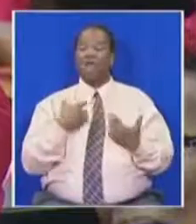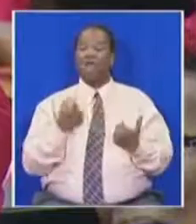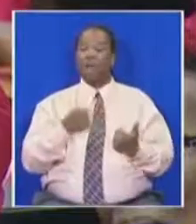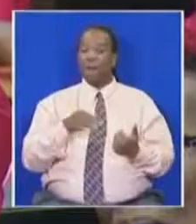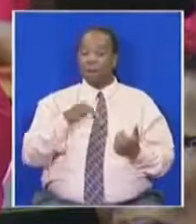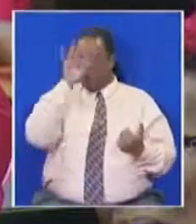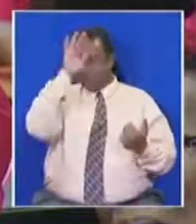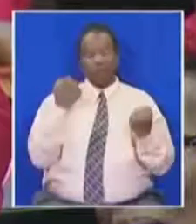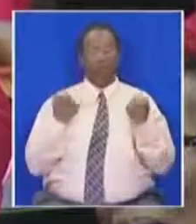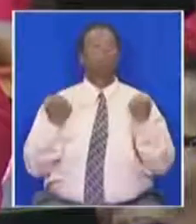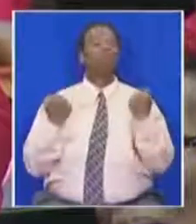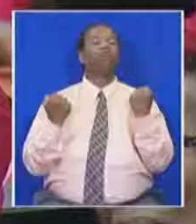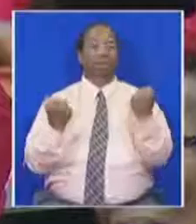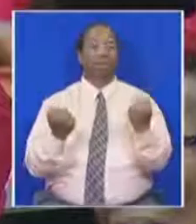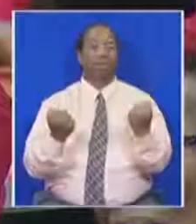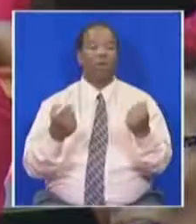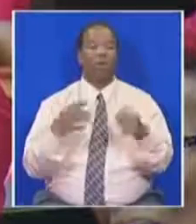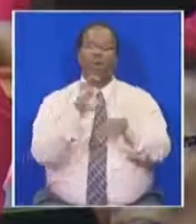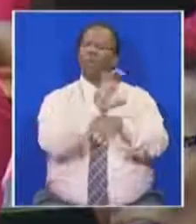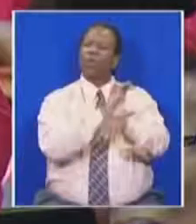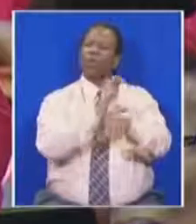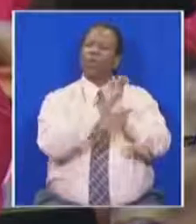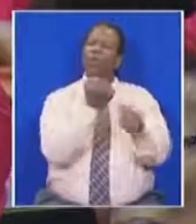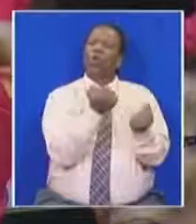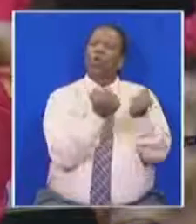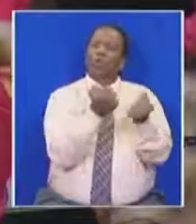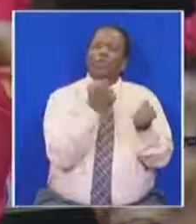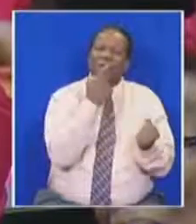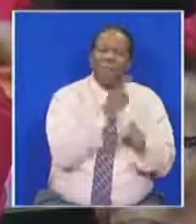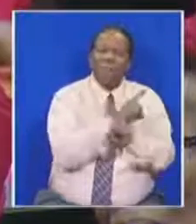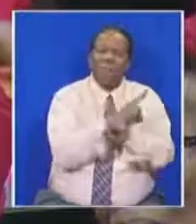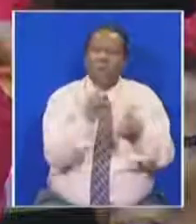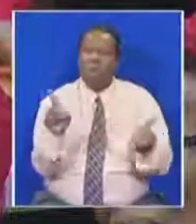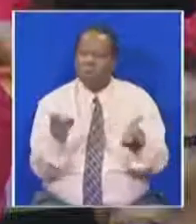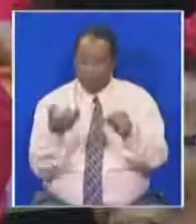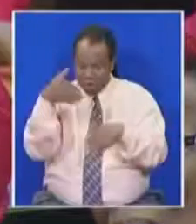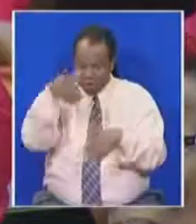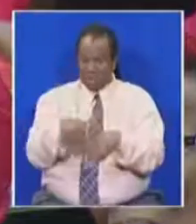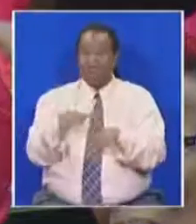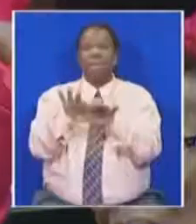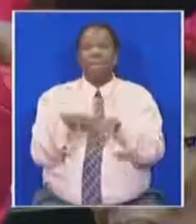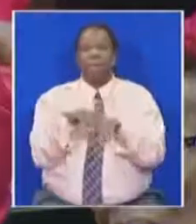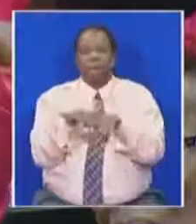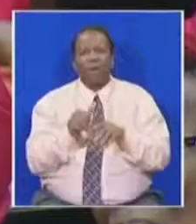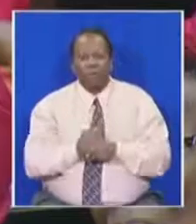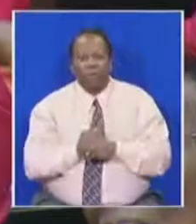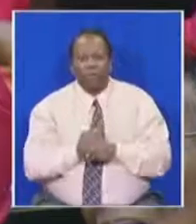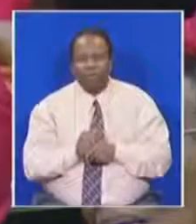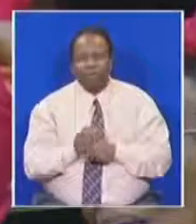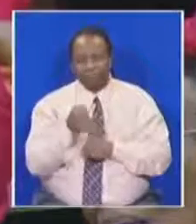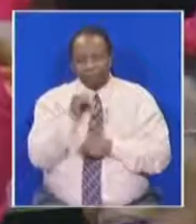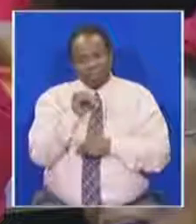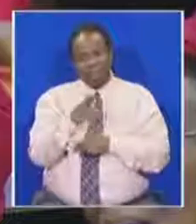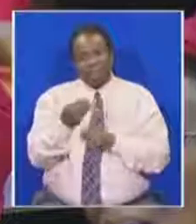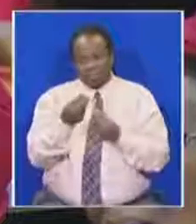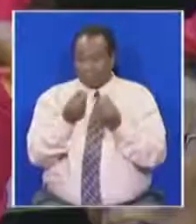The Constitutional Court has made clear pronouncements with regard to that. And if such an allegation is made,